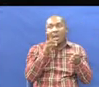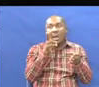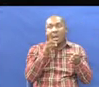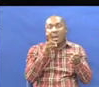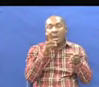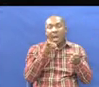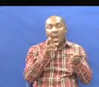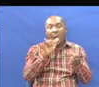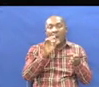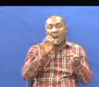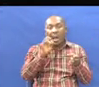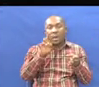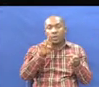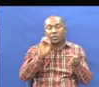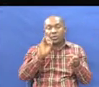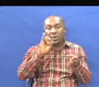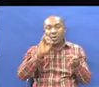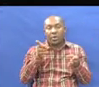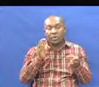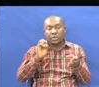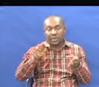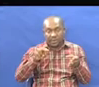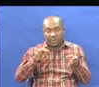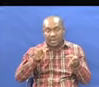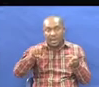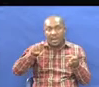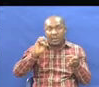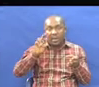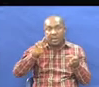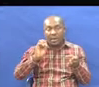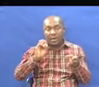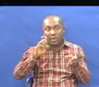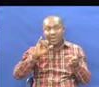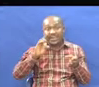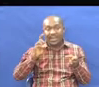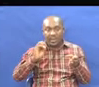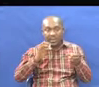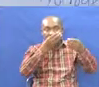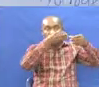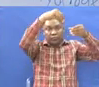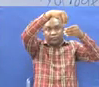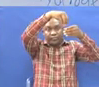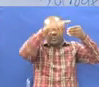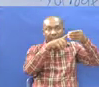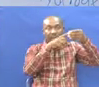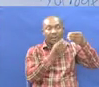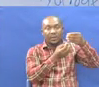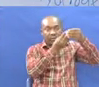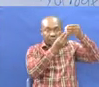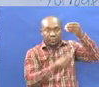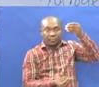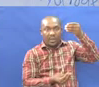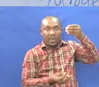So hydrogen peroxide will be added in the flat bottom the flask. And when it will be added in the flat bottom this flask, it will hit the manganese